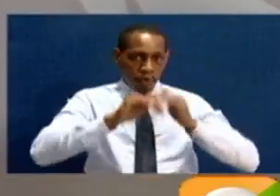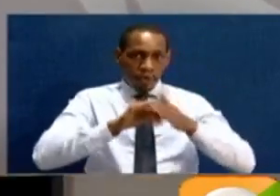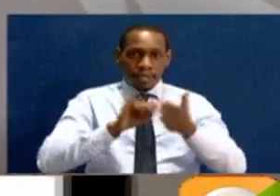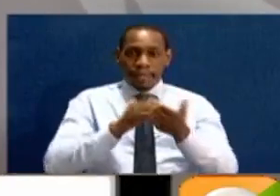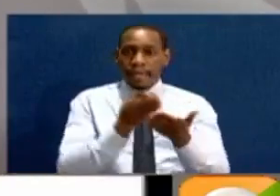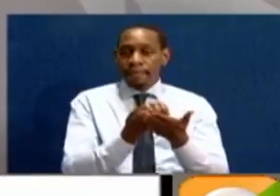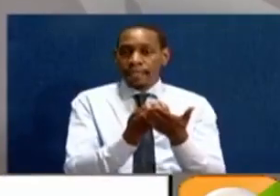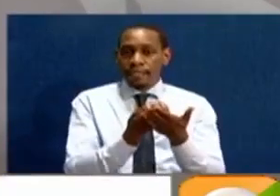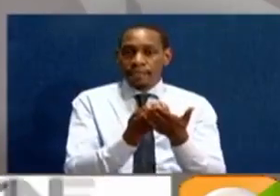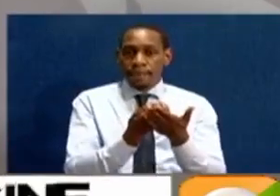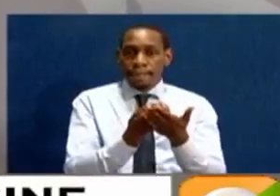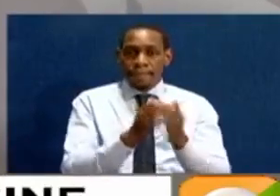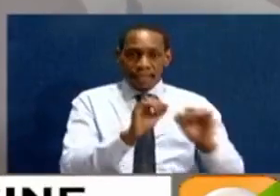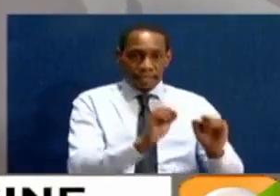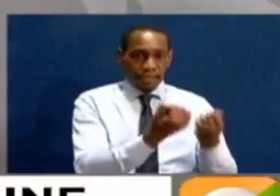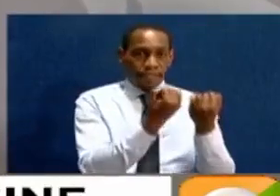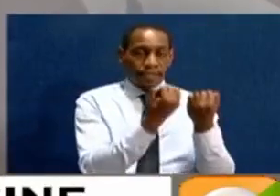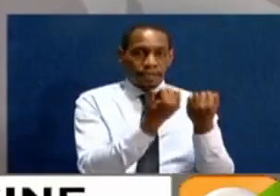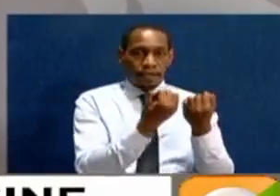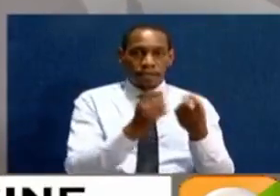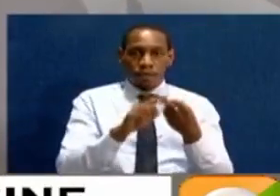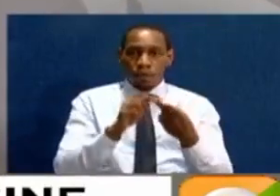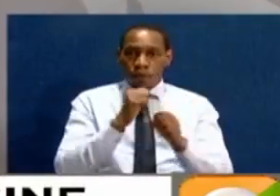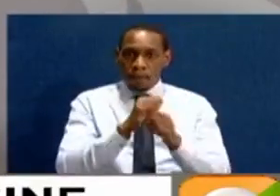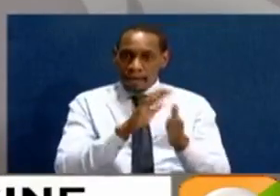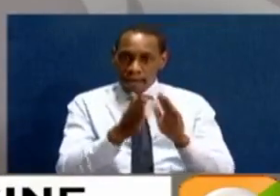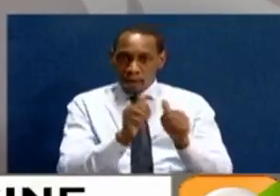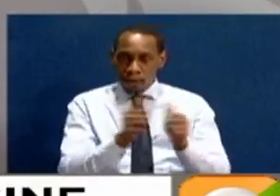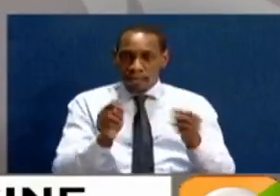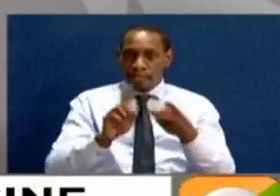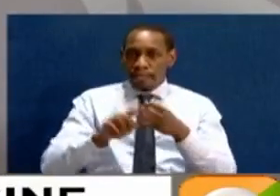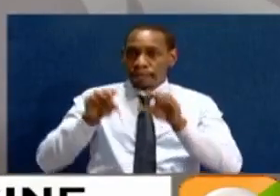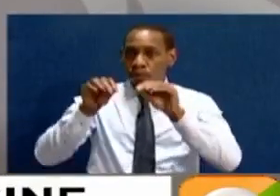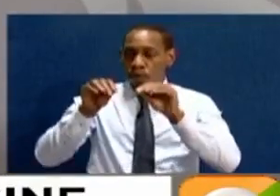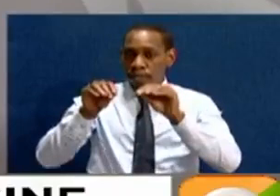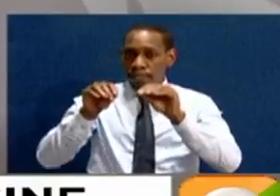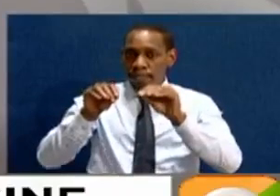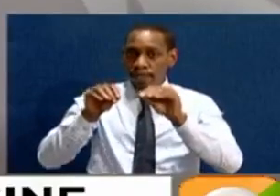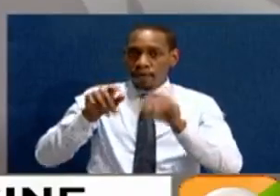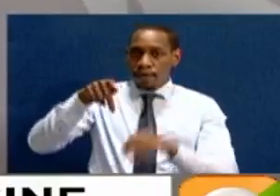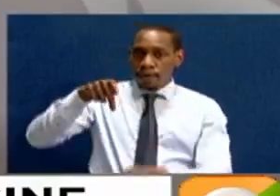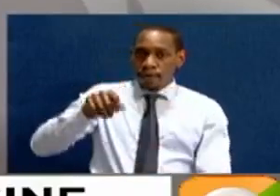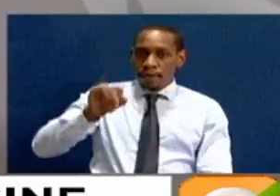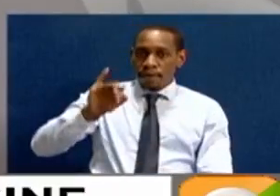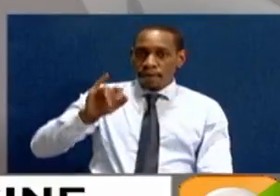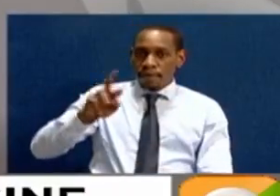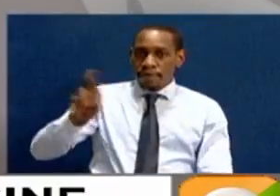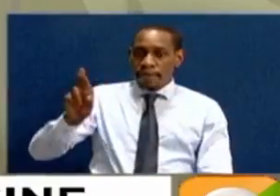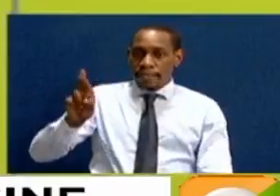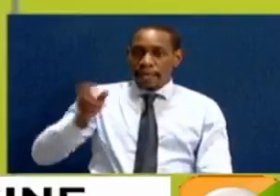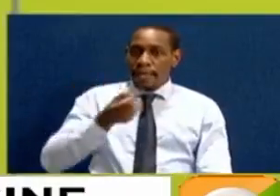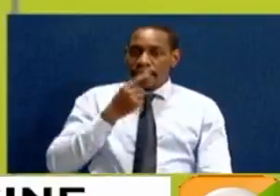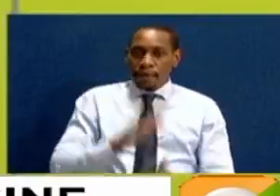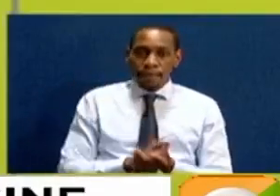the evidence of safety, of effectiveness, and of quality of the Pfizer-BioNTech